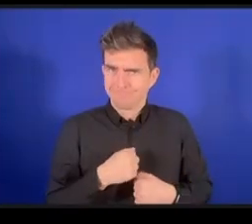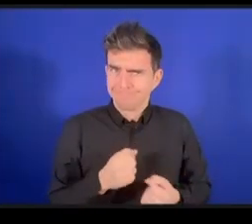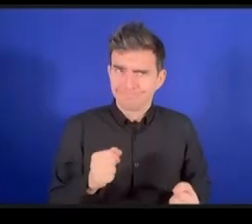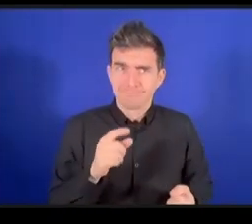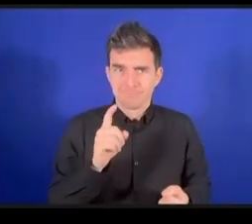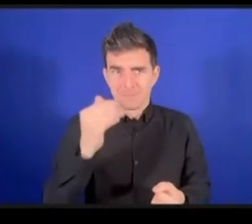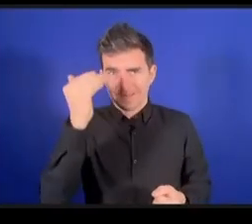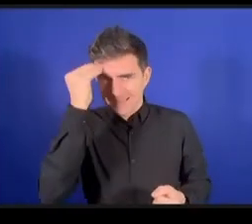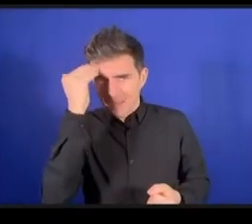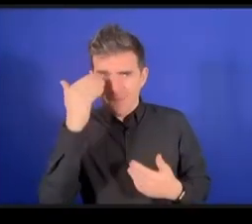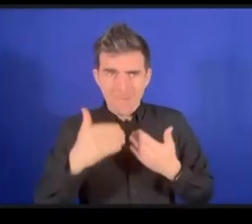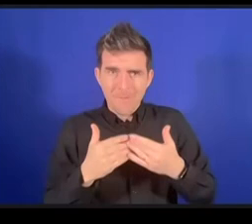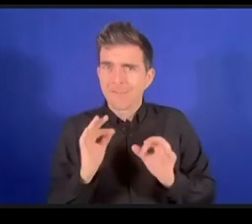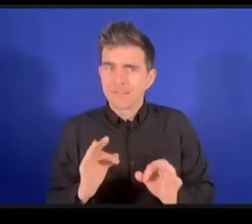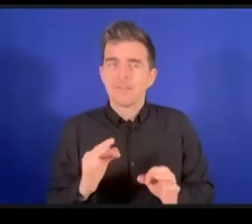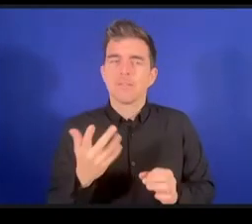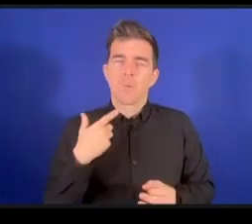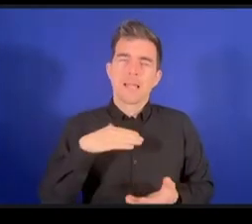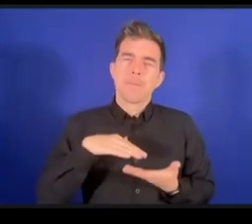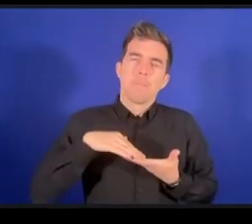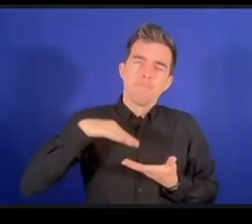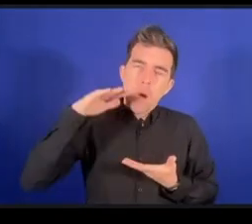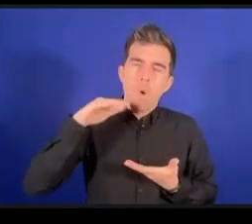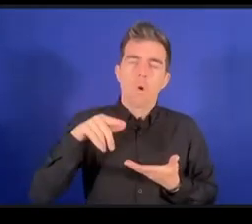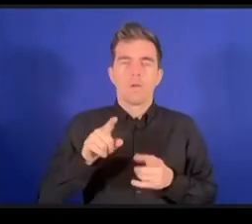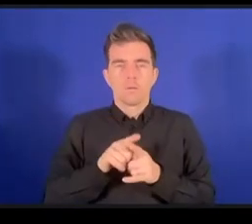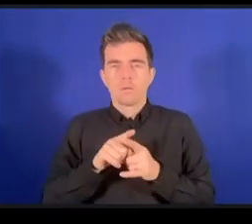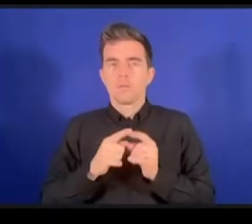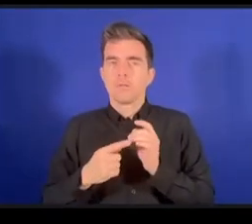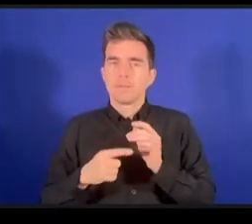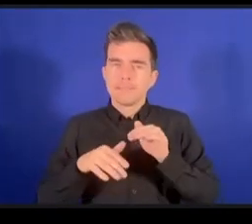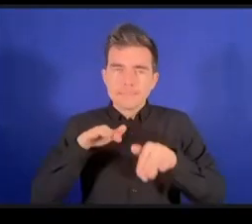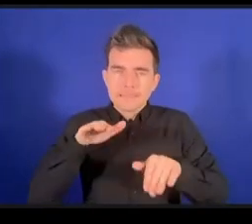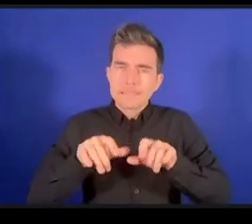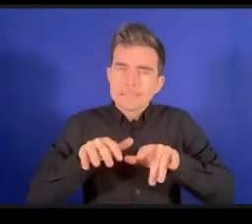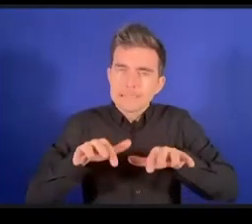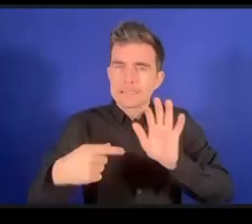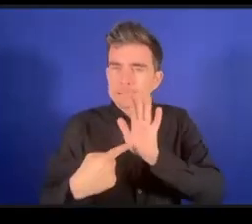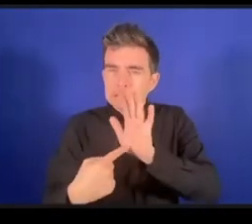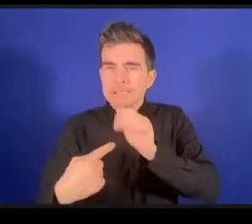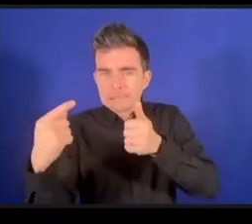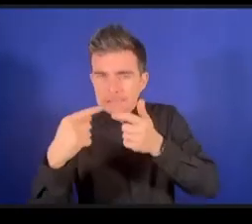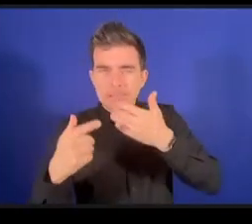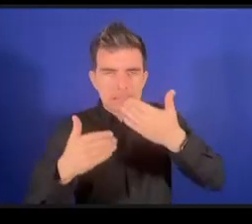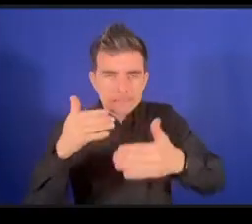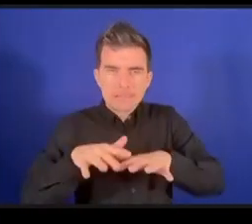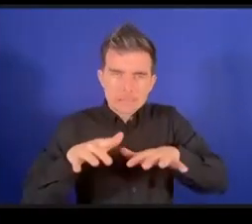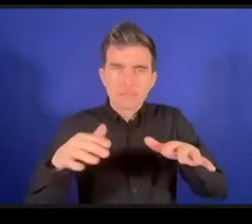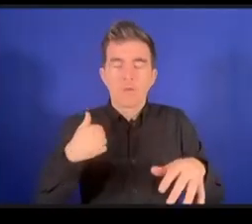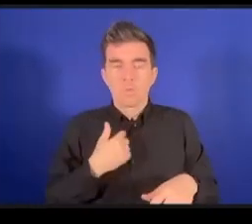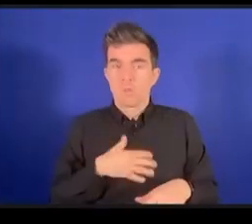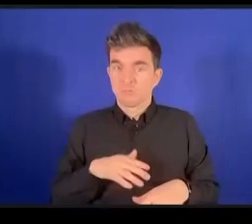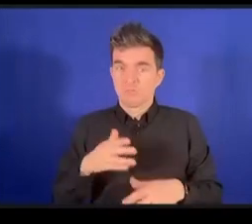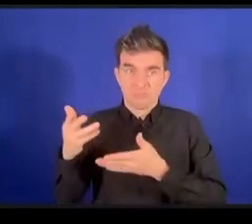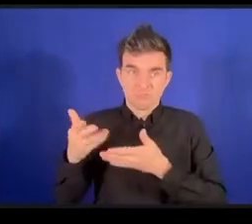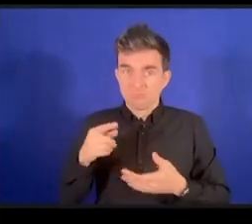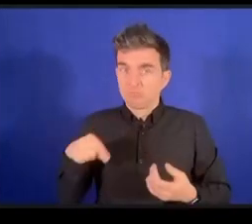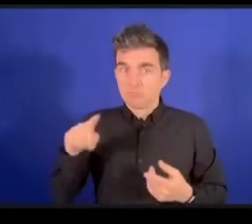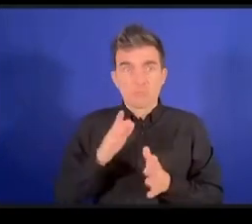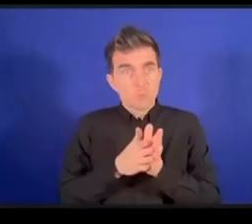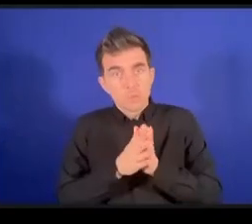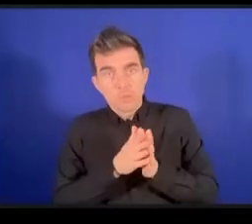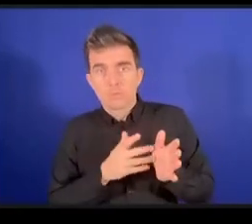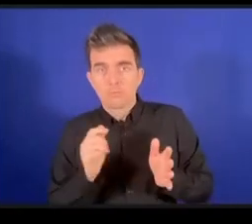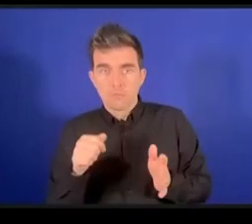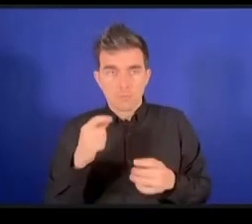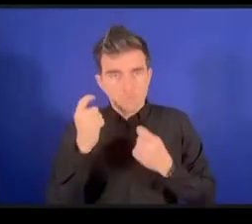think about how we can increase our capacity to do a better job. Yes, thank you very much, Wint,